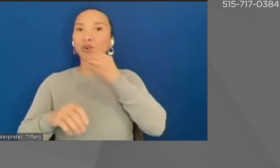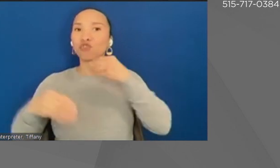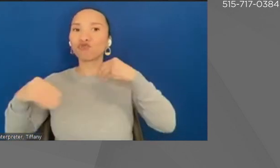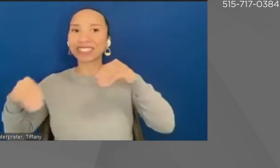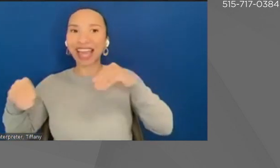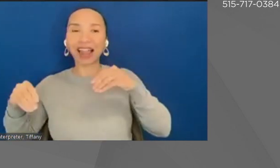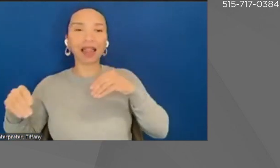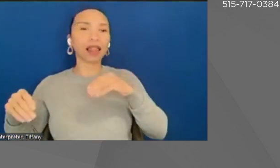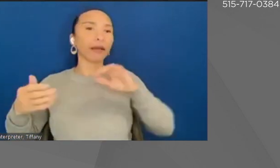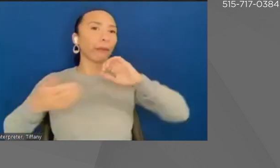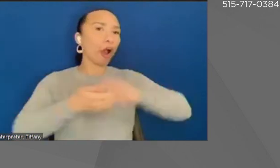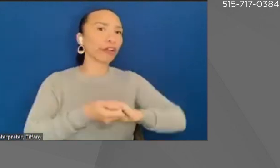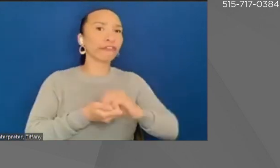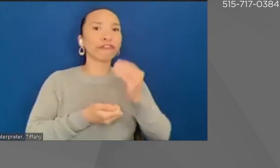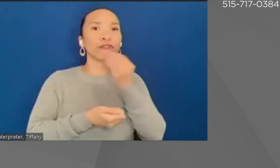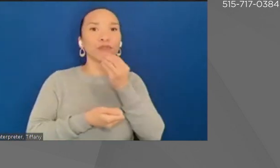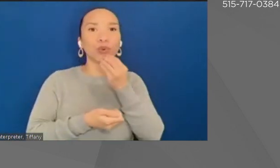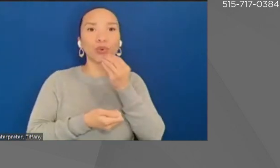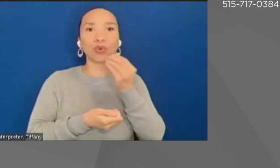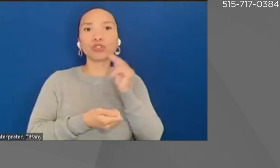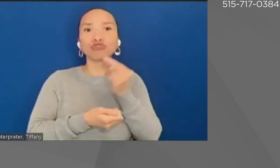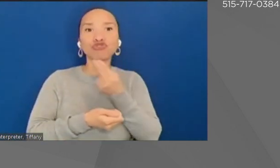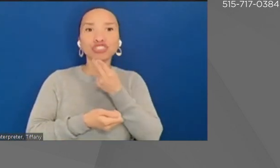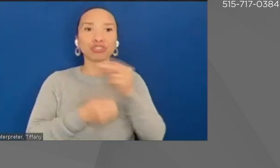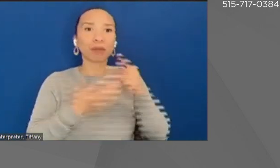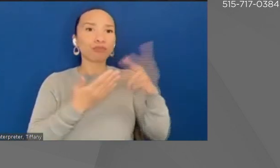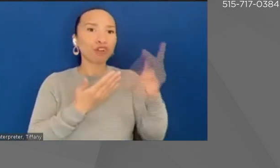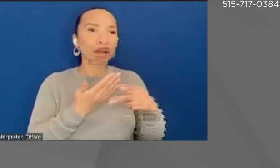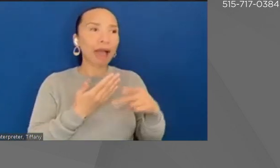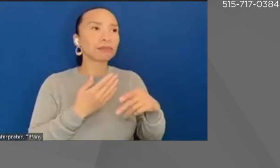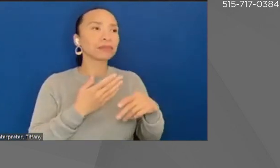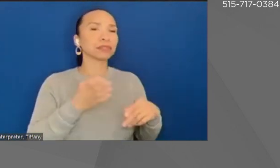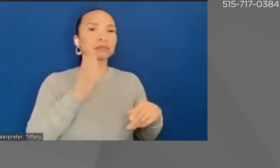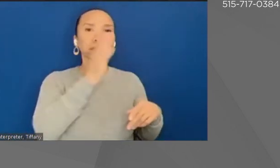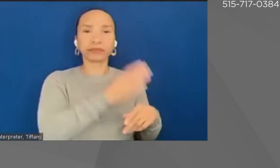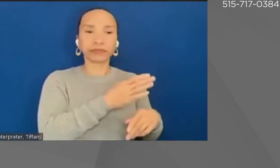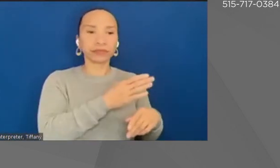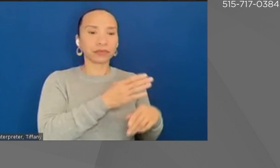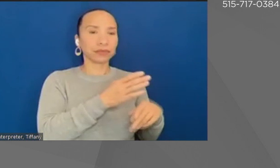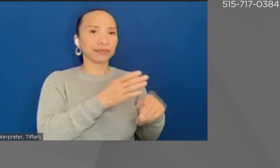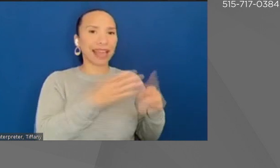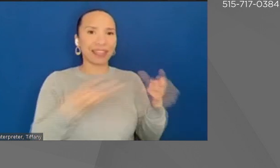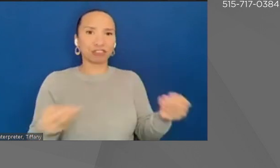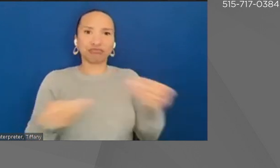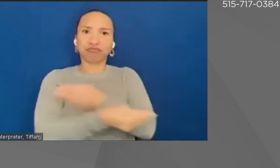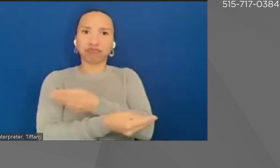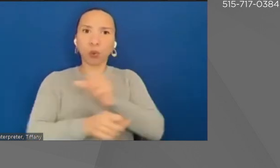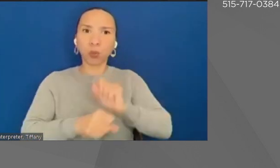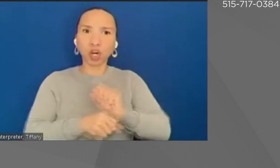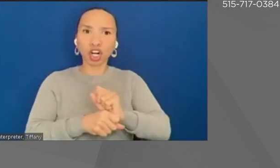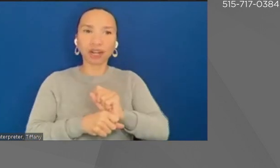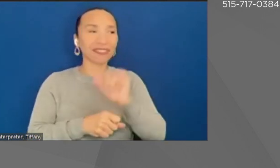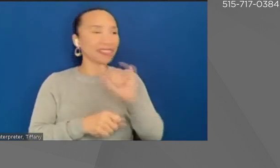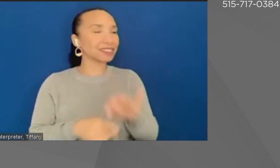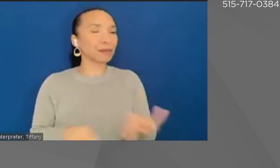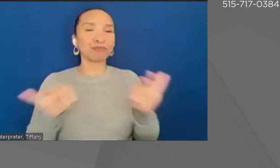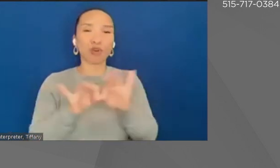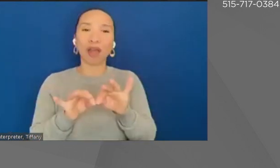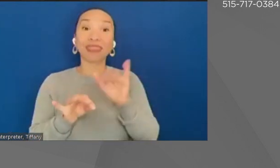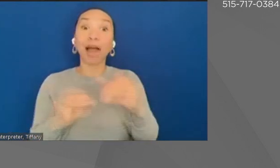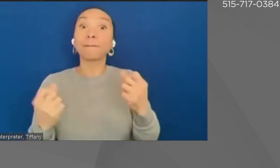with food nutrition programs, and cross-cutting work is key to that work. The